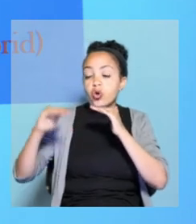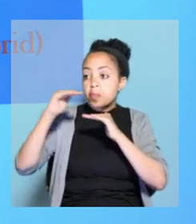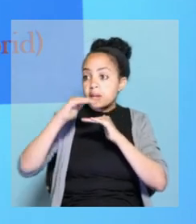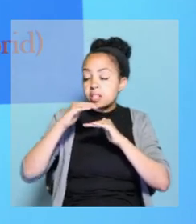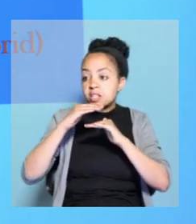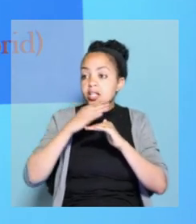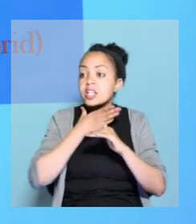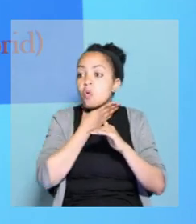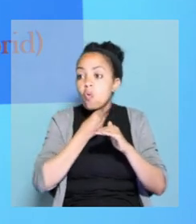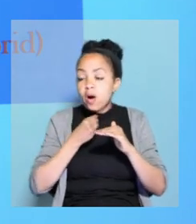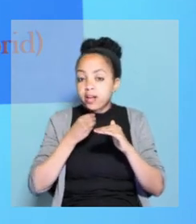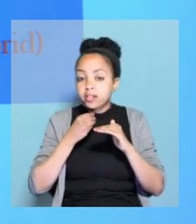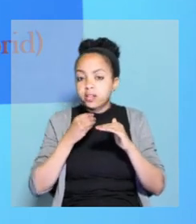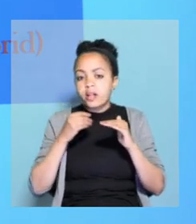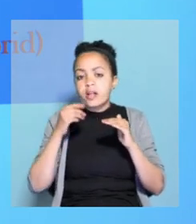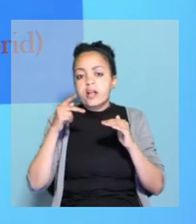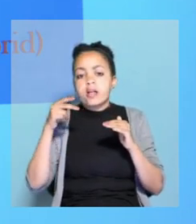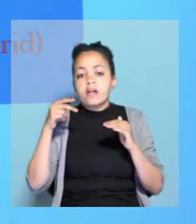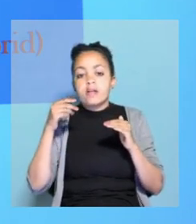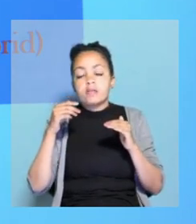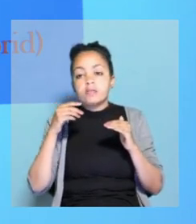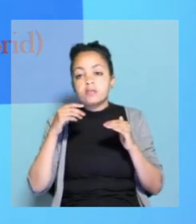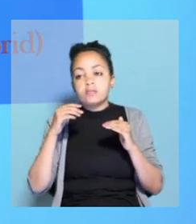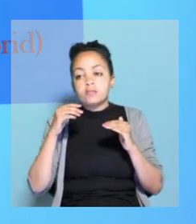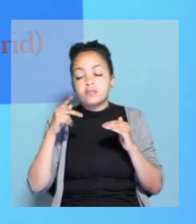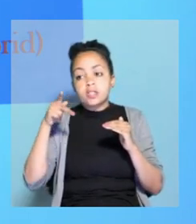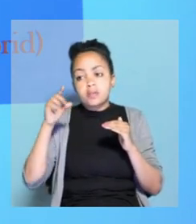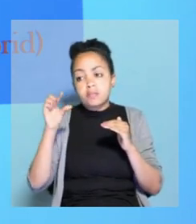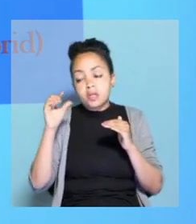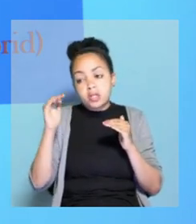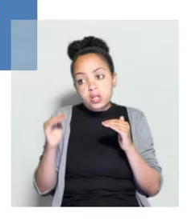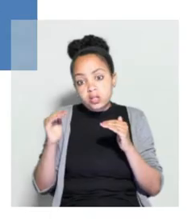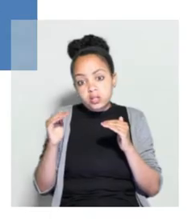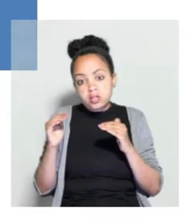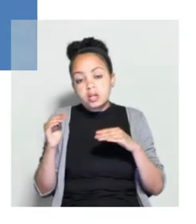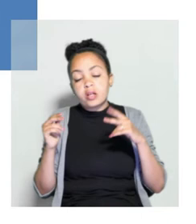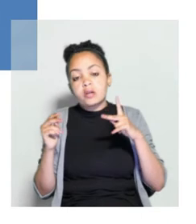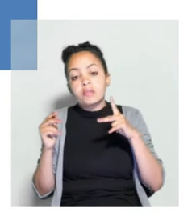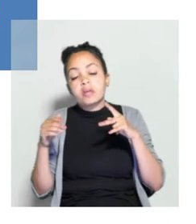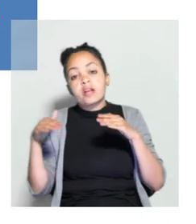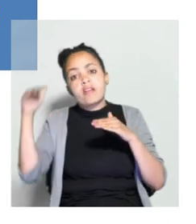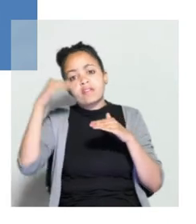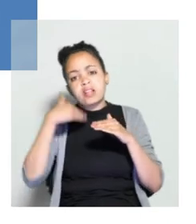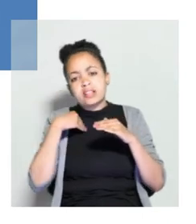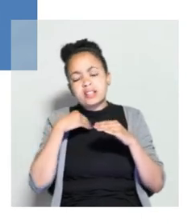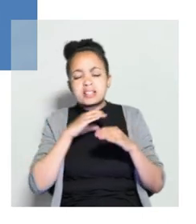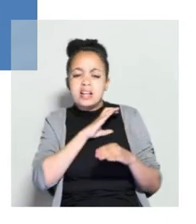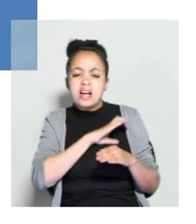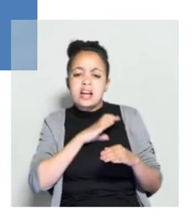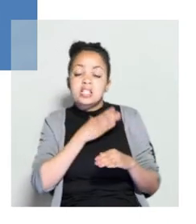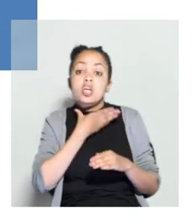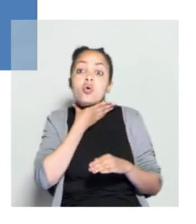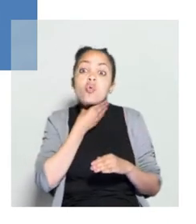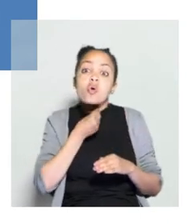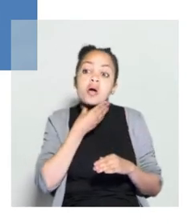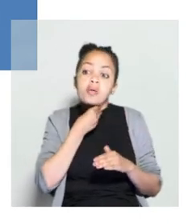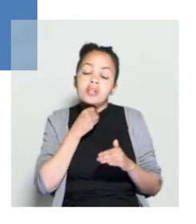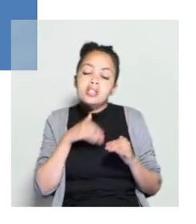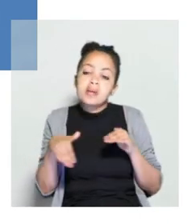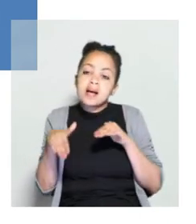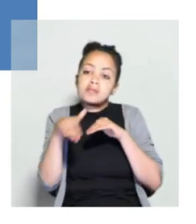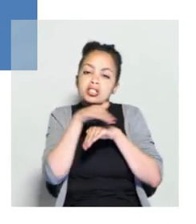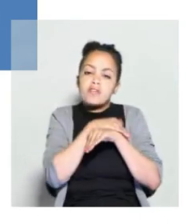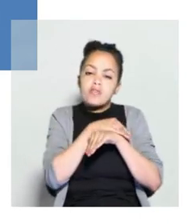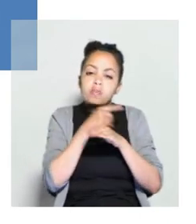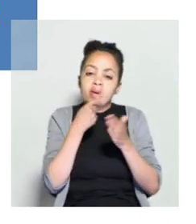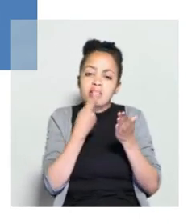one. Allele came from that of this one dominating the white one. By that, the character of whiteness become masked.